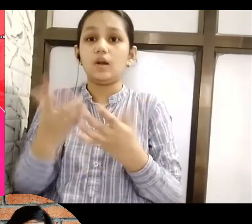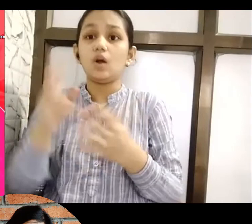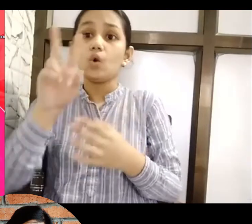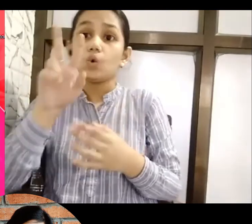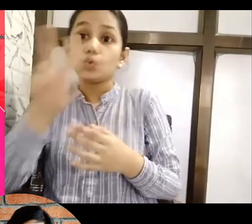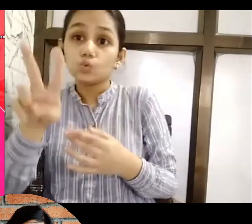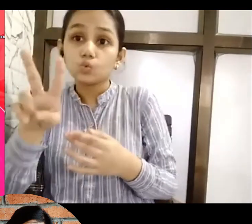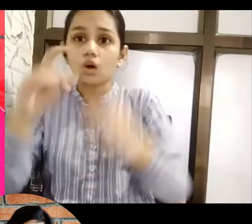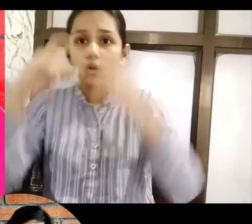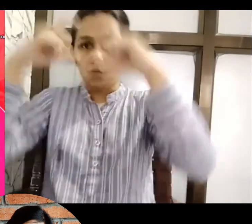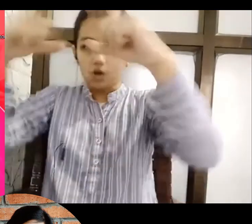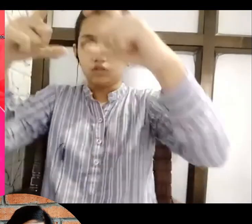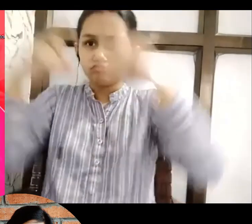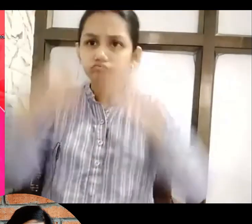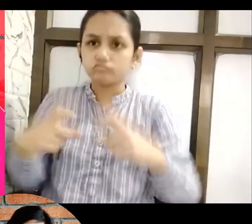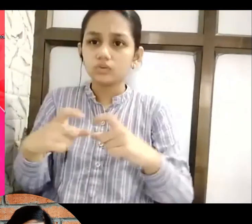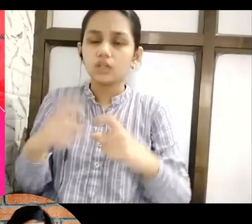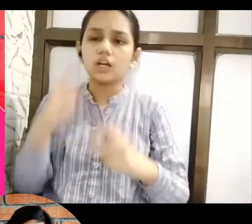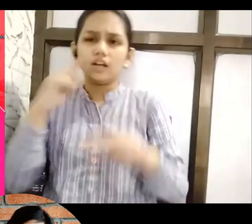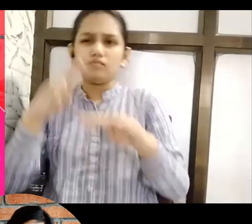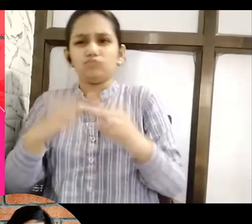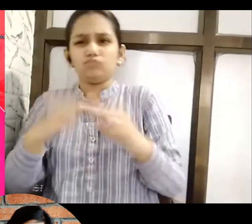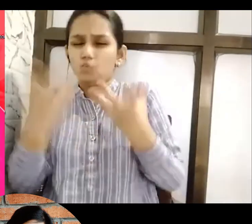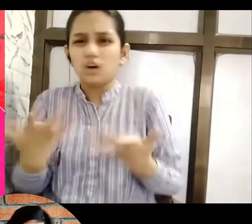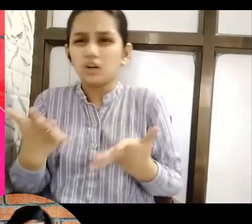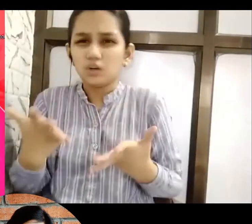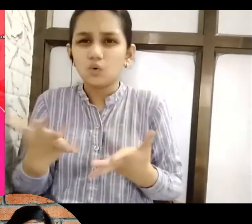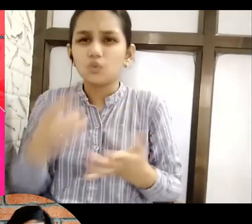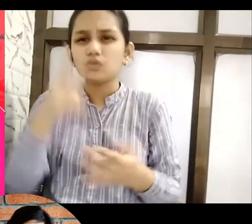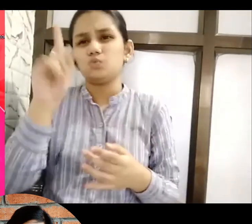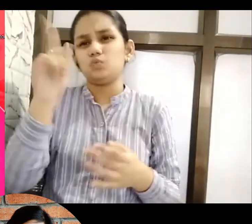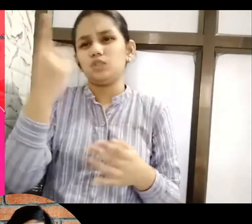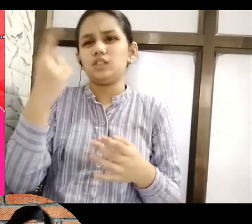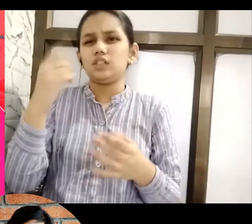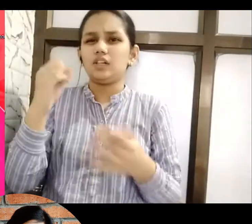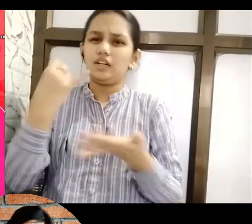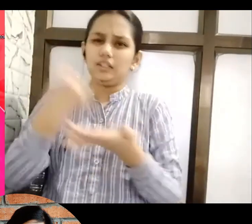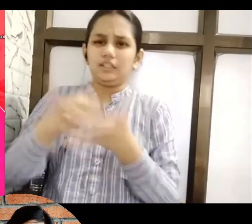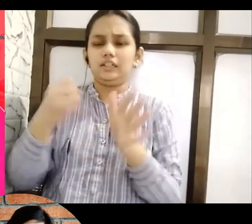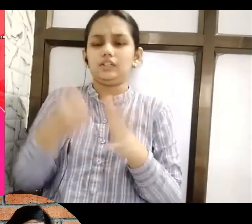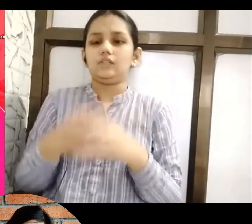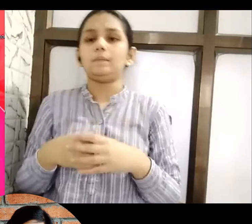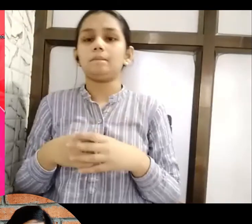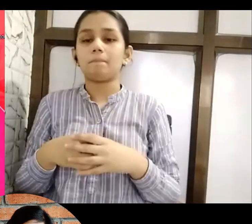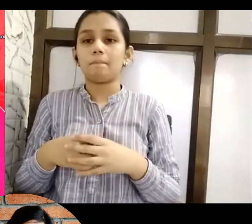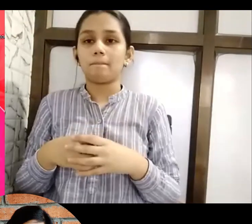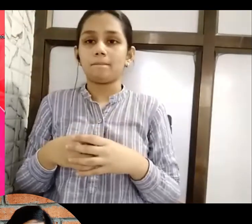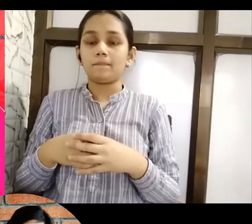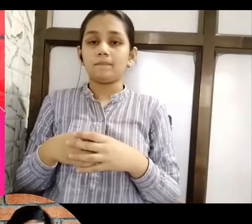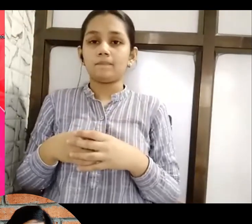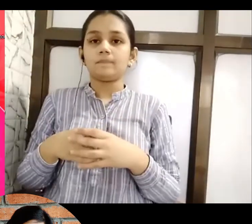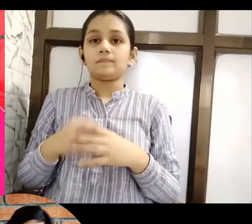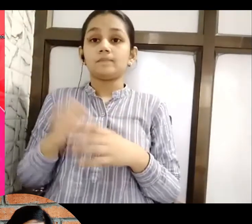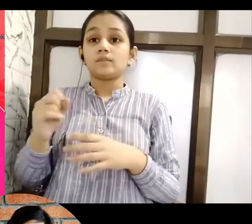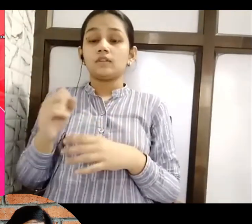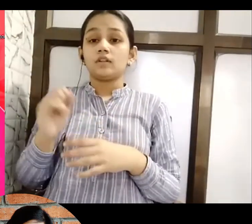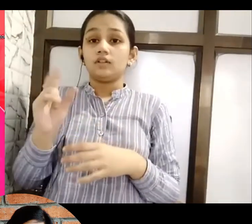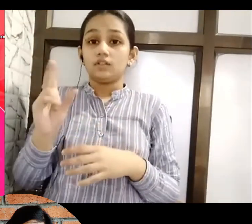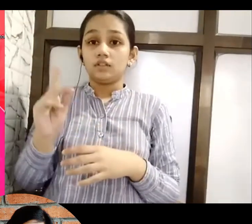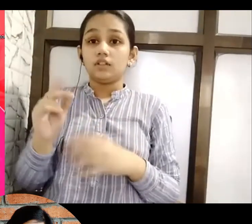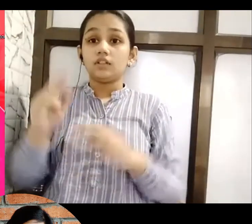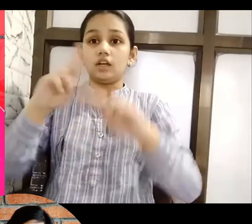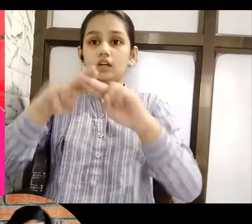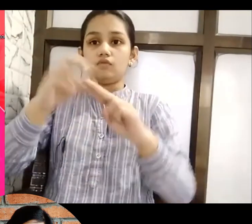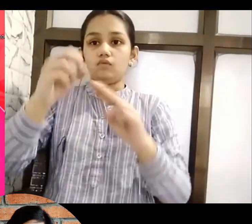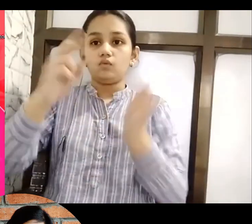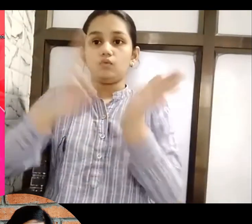don't want, I can delete it. Correct? Going back to the text. After that, we have something called font. What